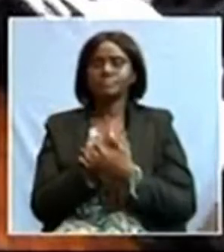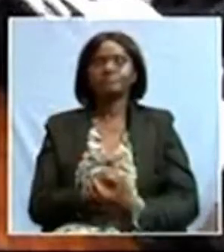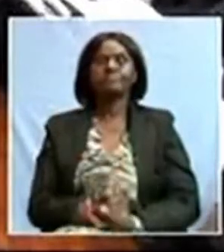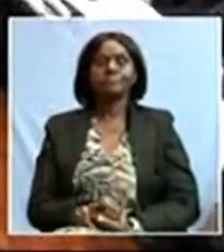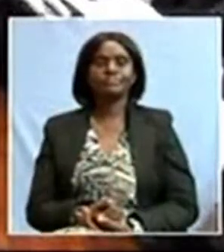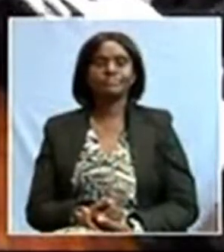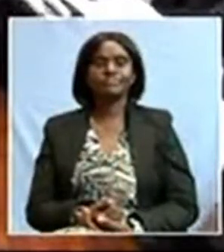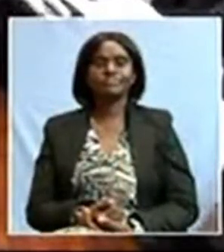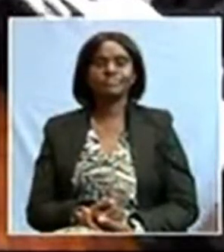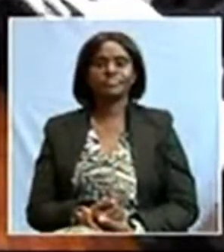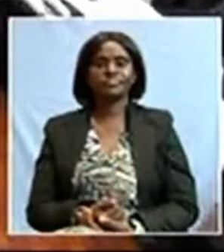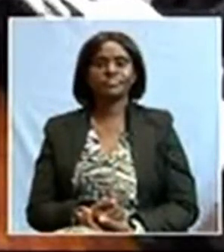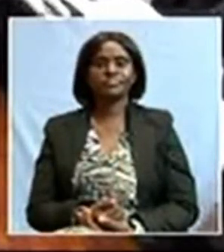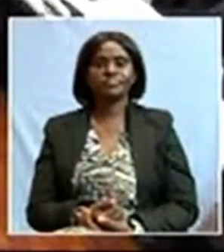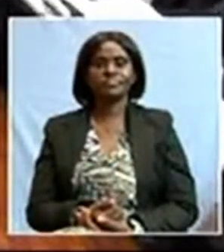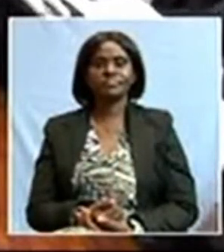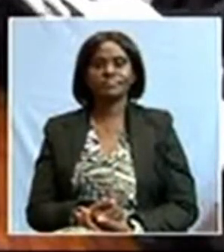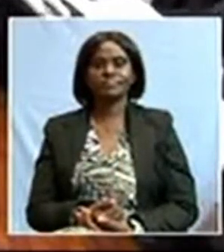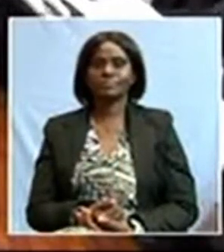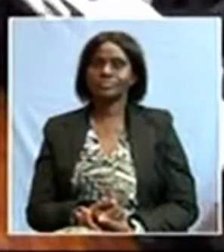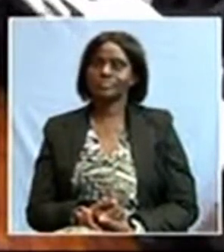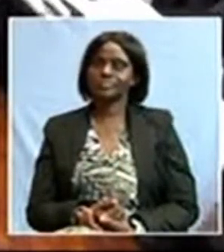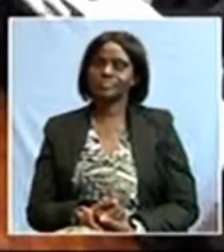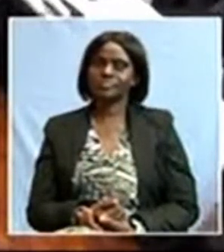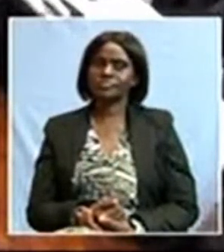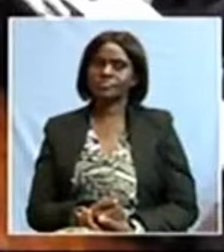Honorable Member of Parliament for Dudumwezi.